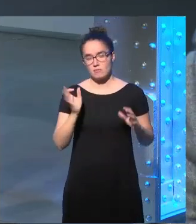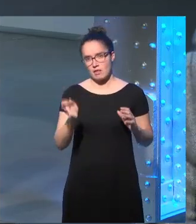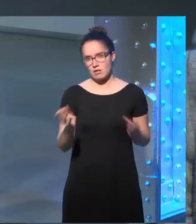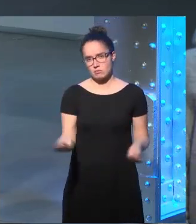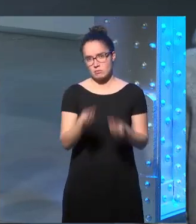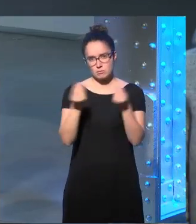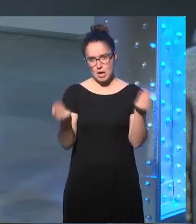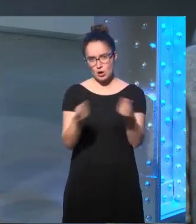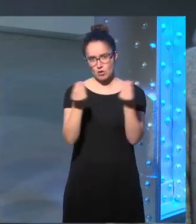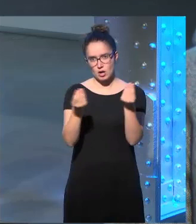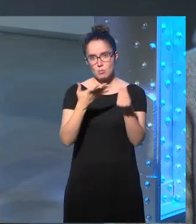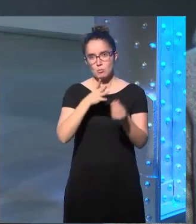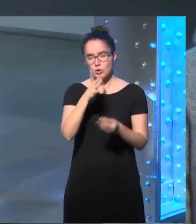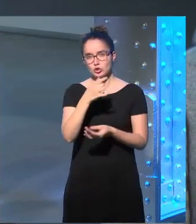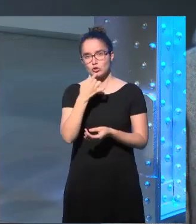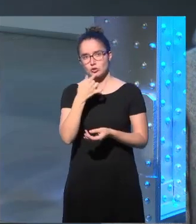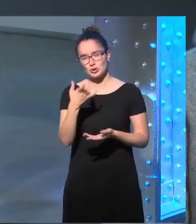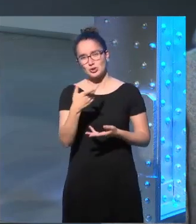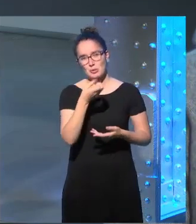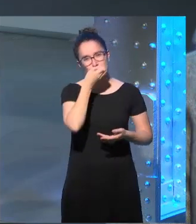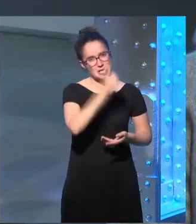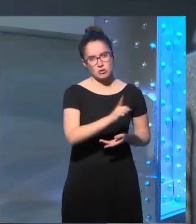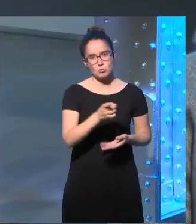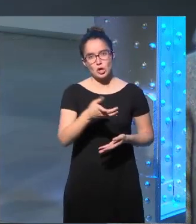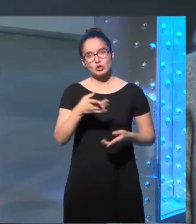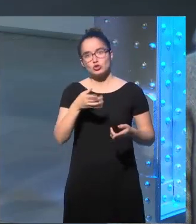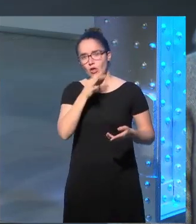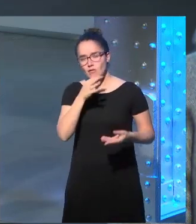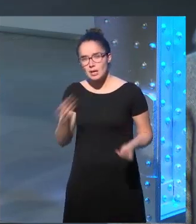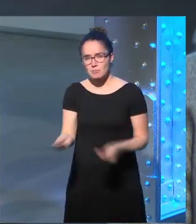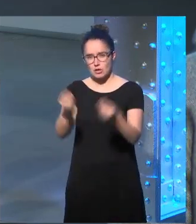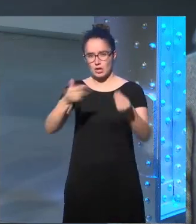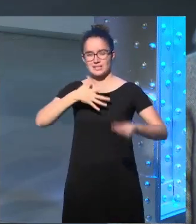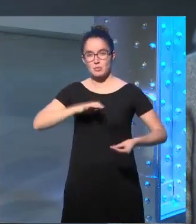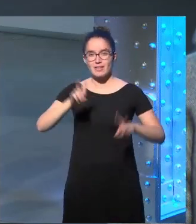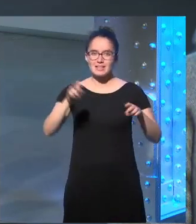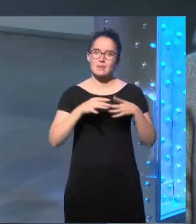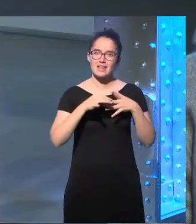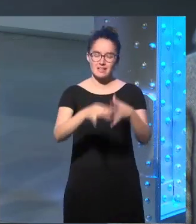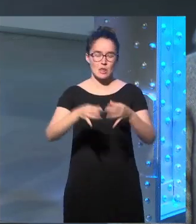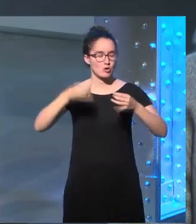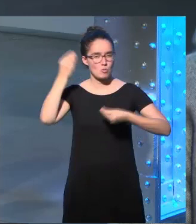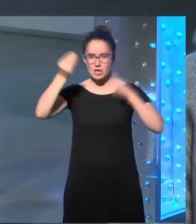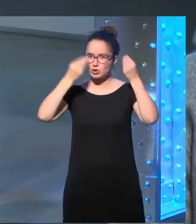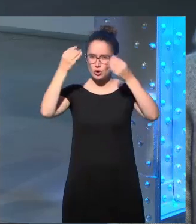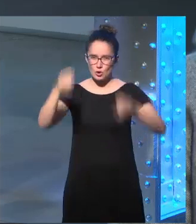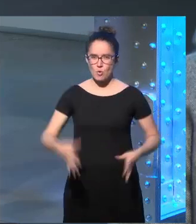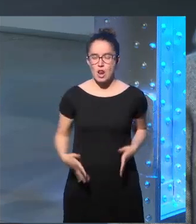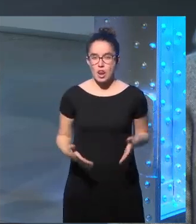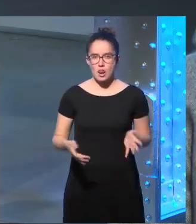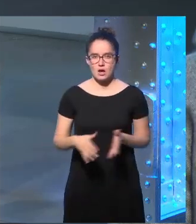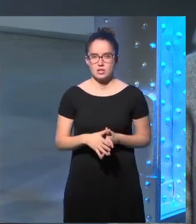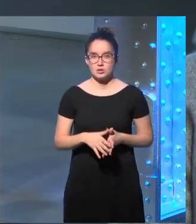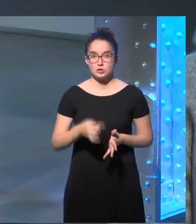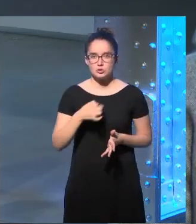and this added to experience. But I think that there are many things to improve, and this is why we all think ill